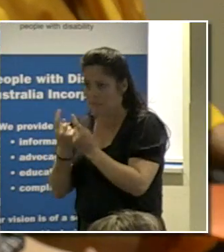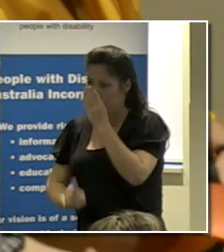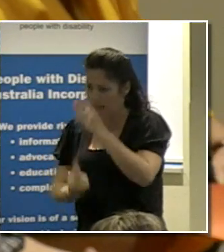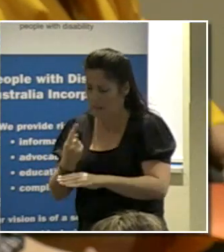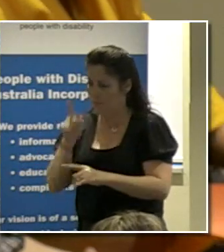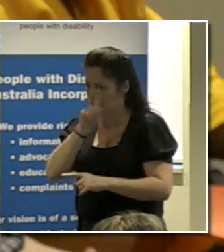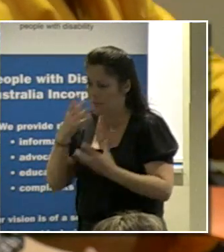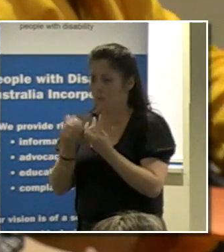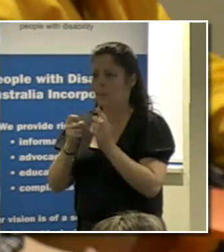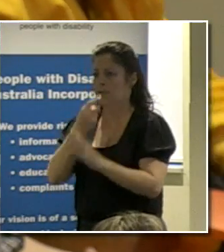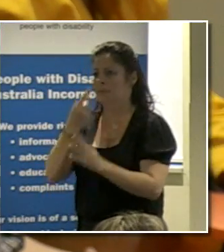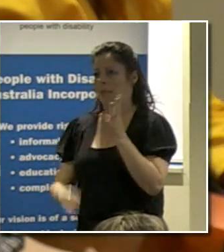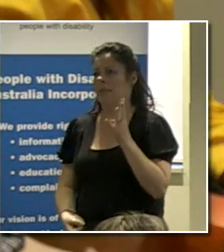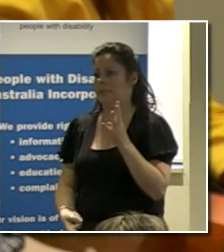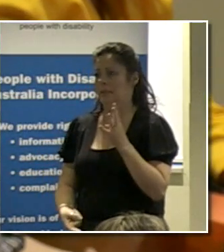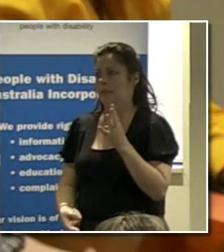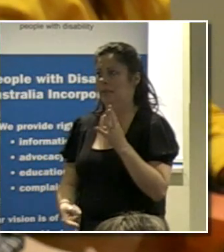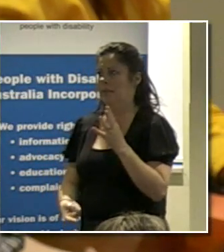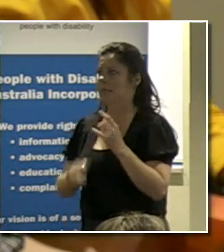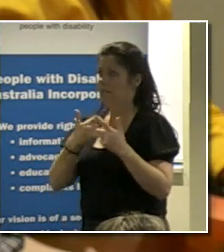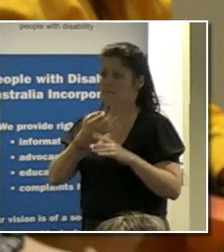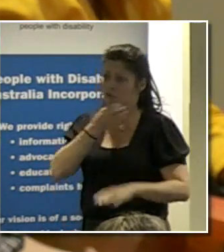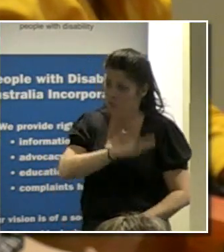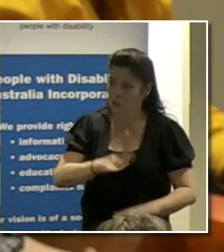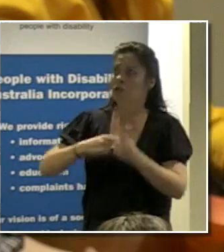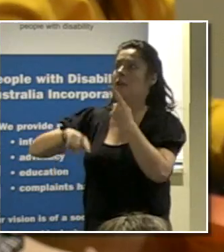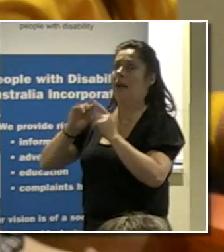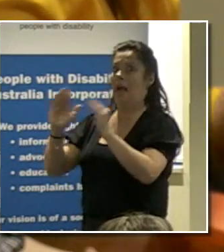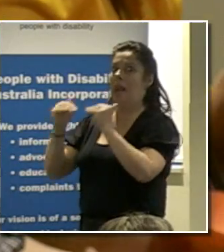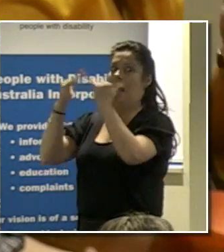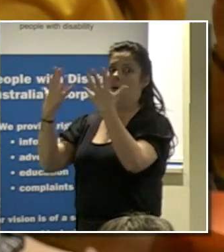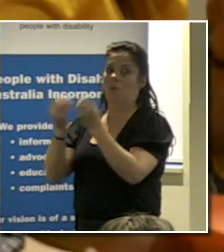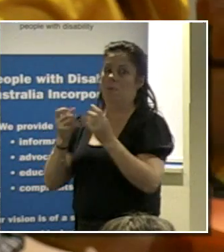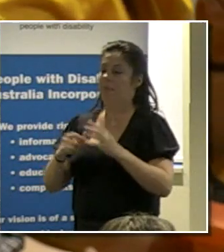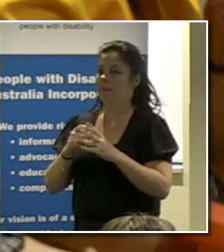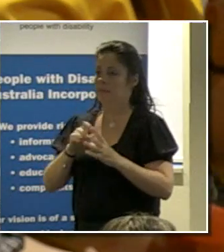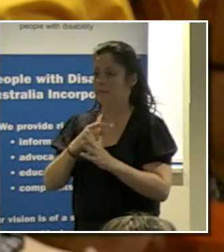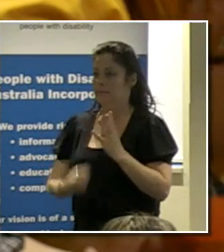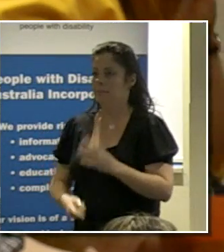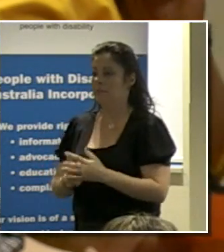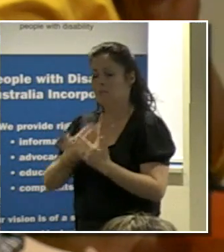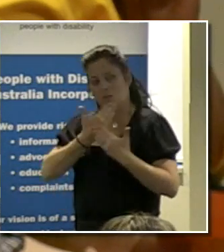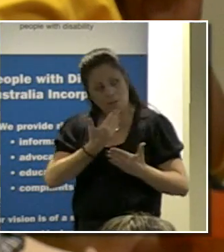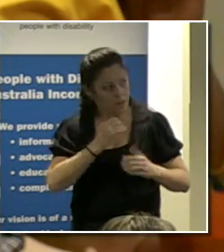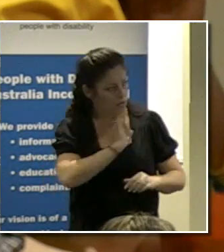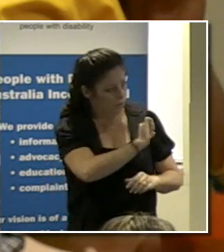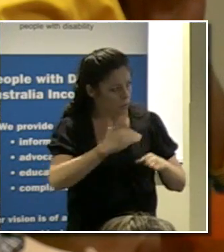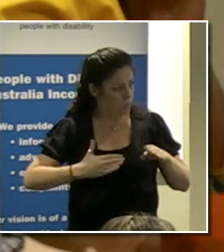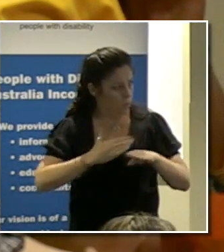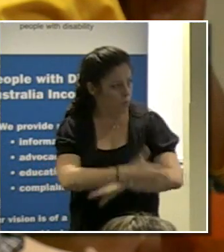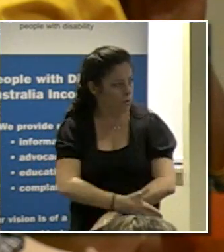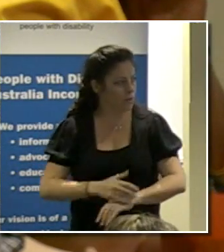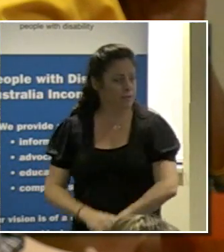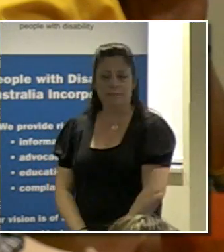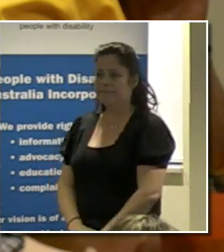discrimination against children and adults with disabilities. And I thank you for the work of bringing it to public